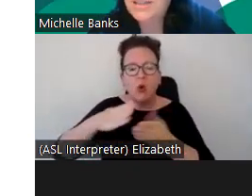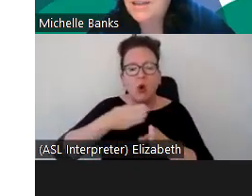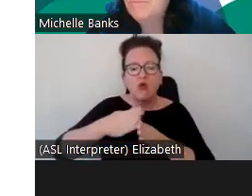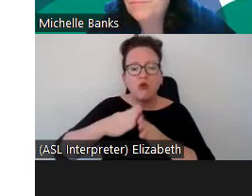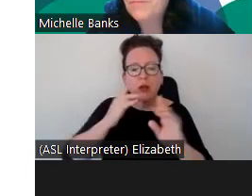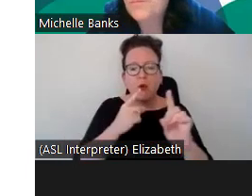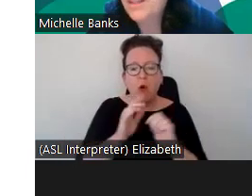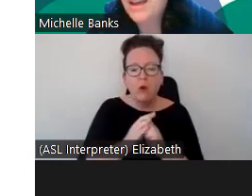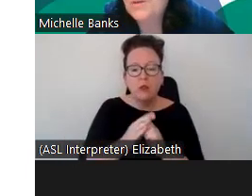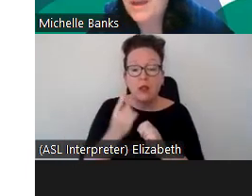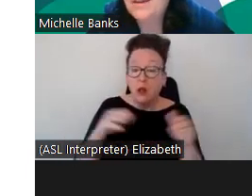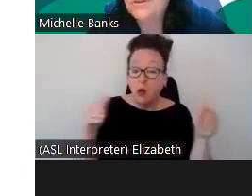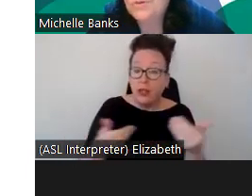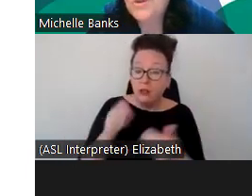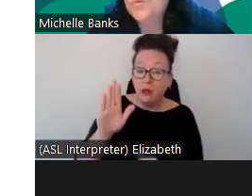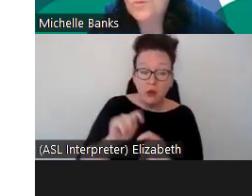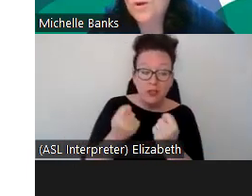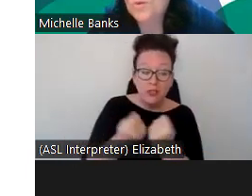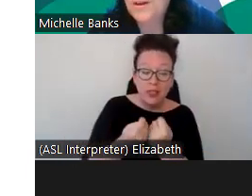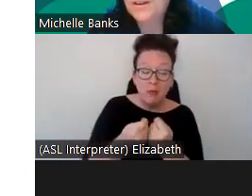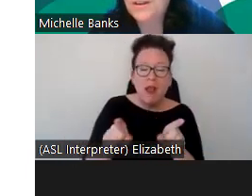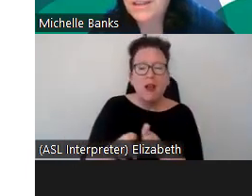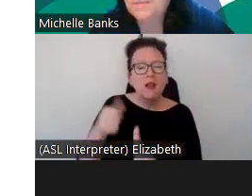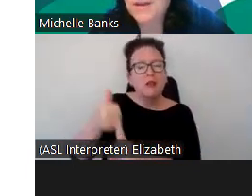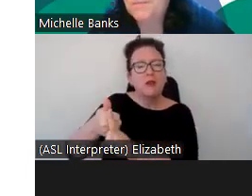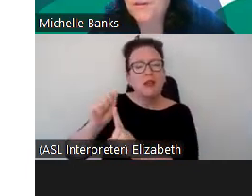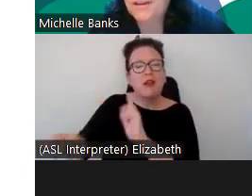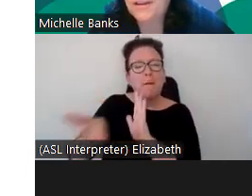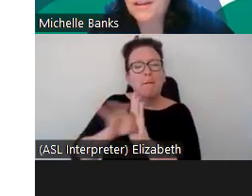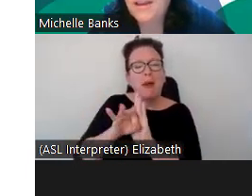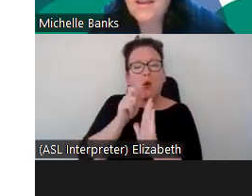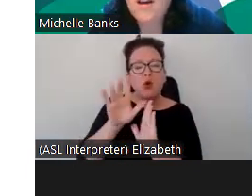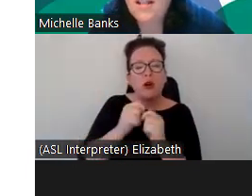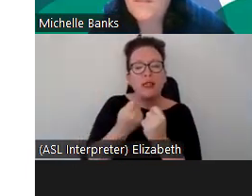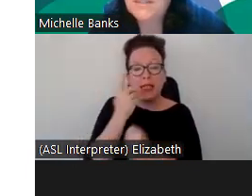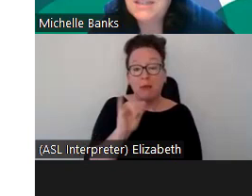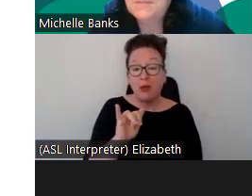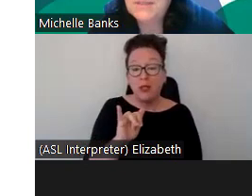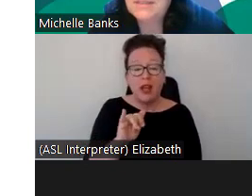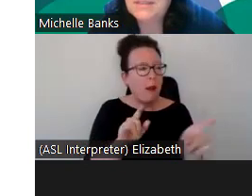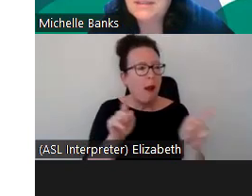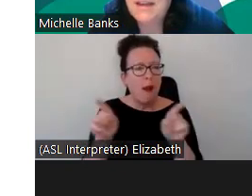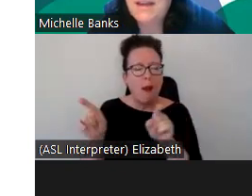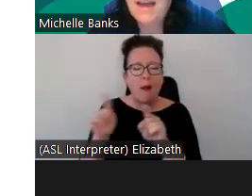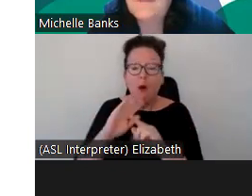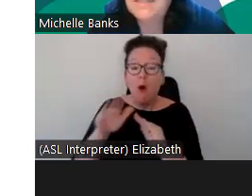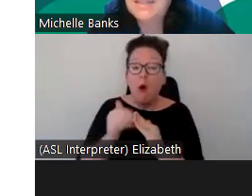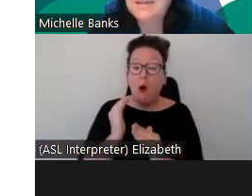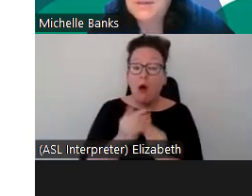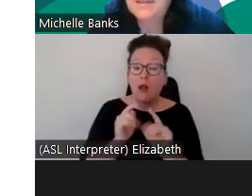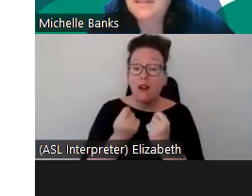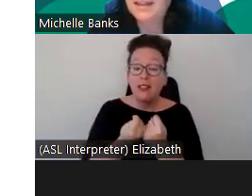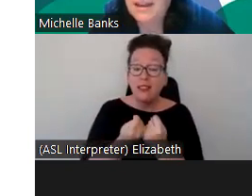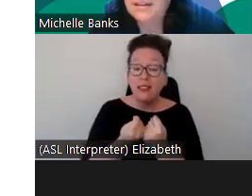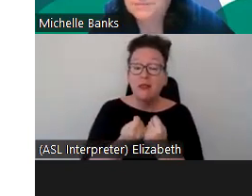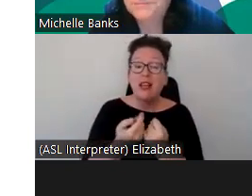to your team, and we let you pick who you want to work with on your team up front. All of our teams have a